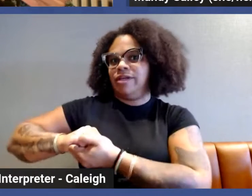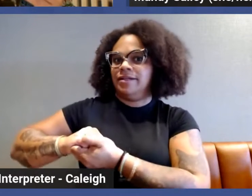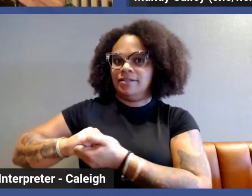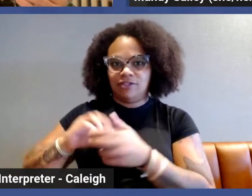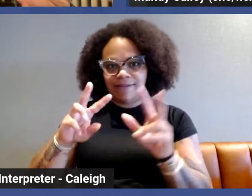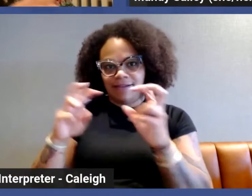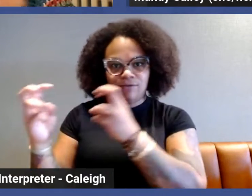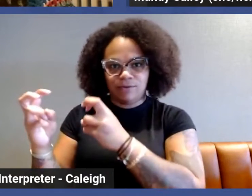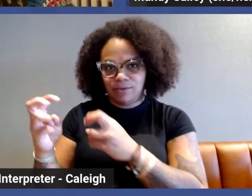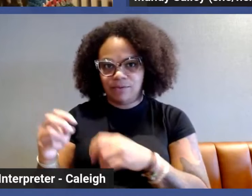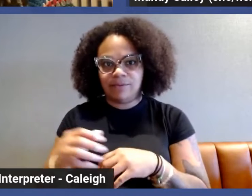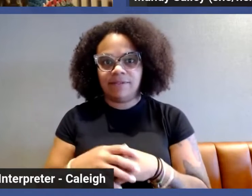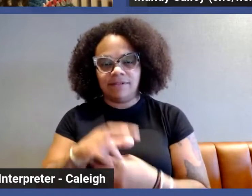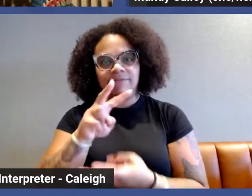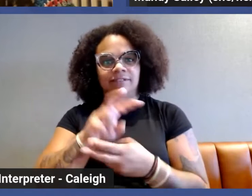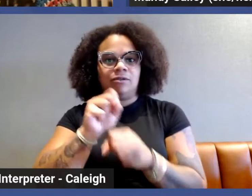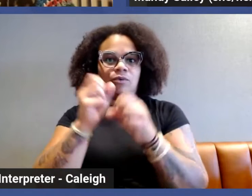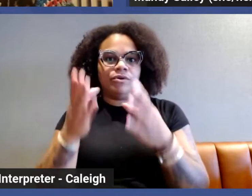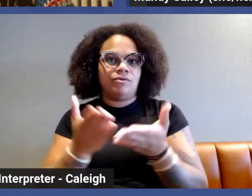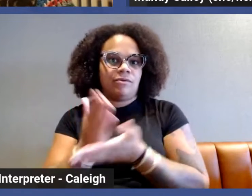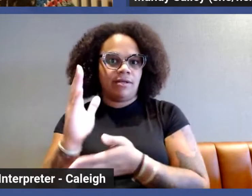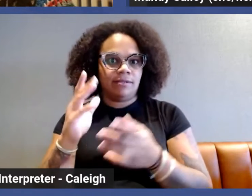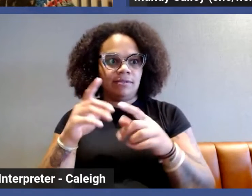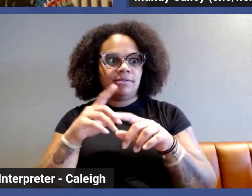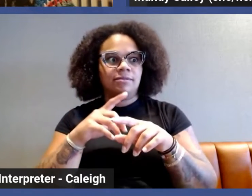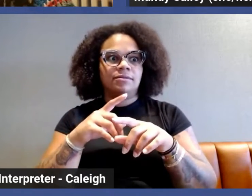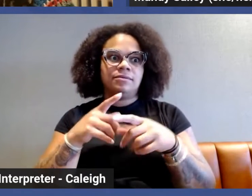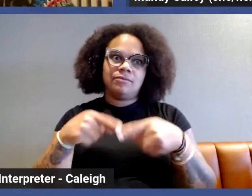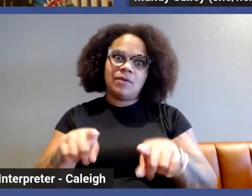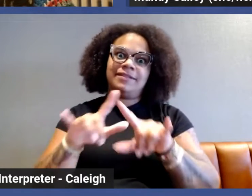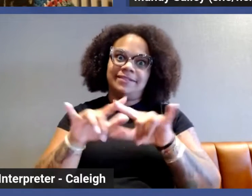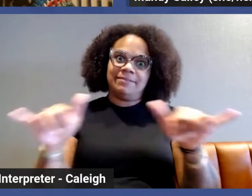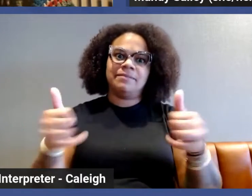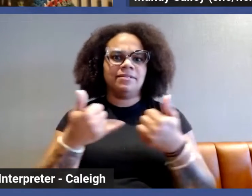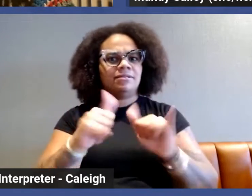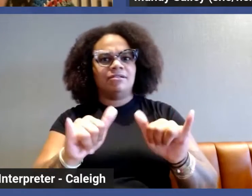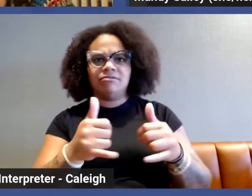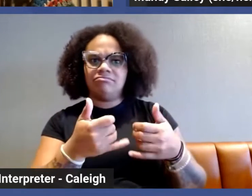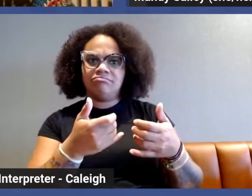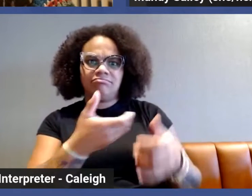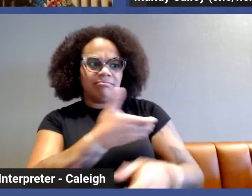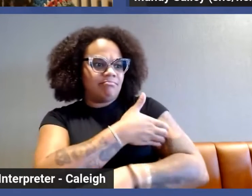of sex worker rights while still, enabling people to